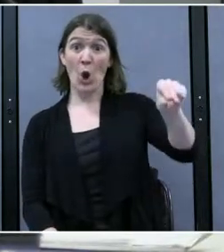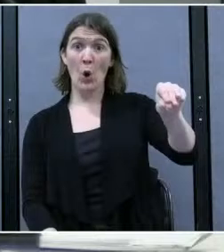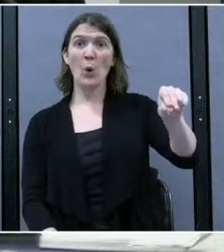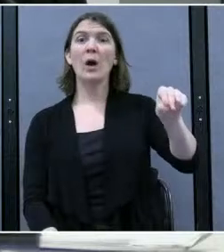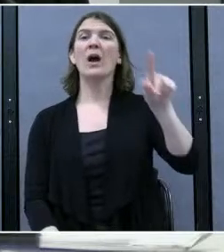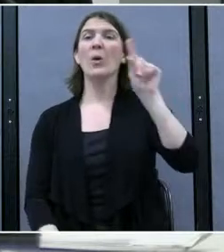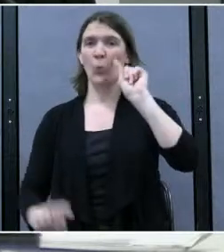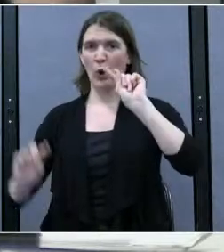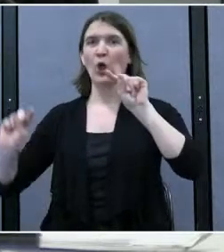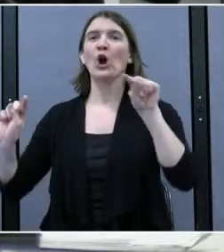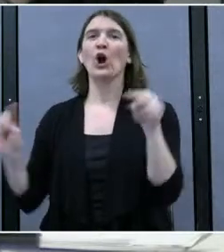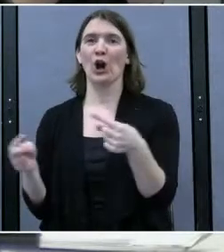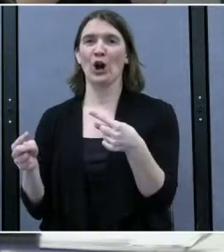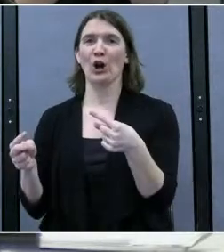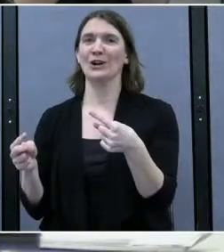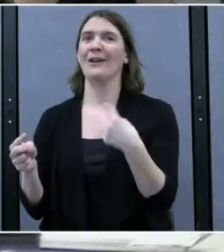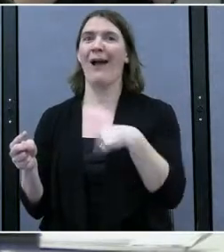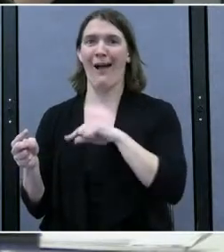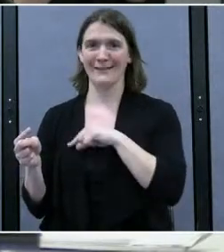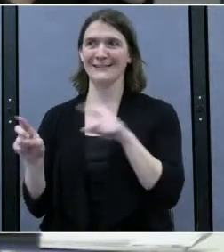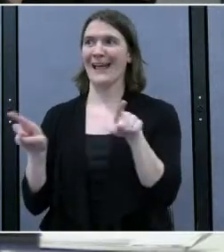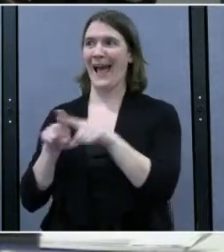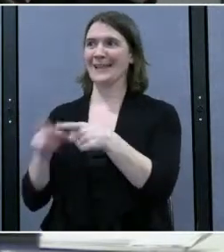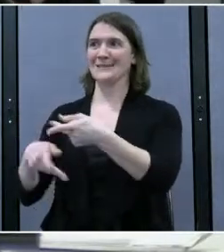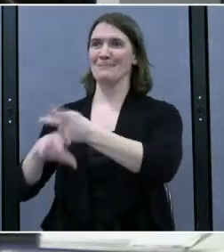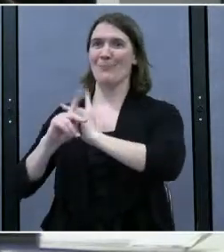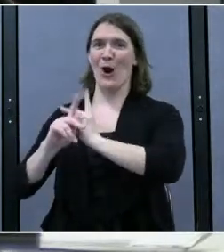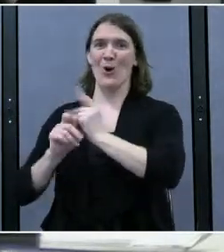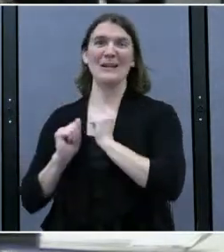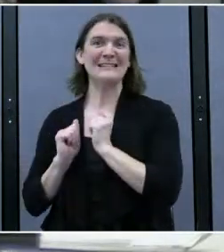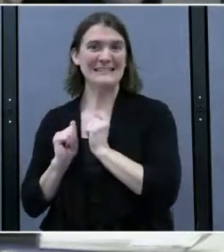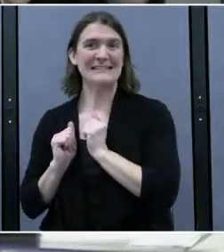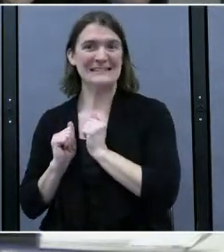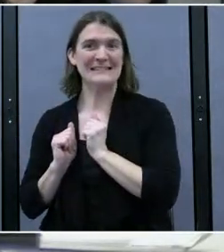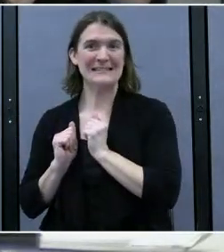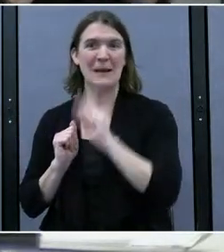be potentially